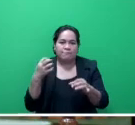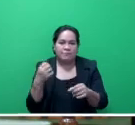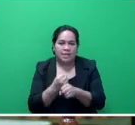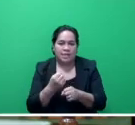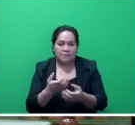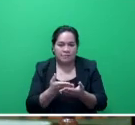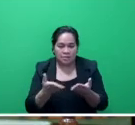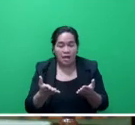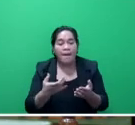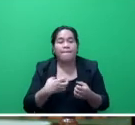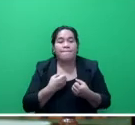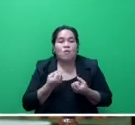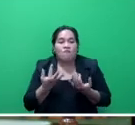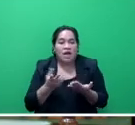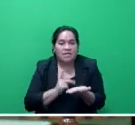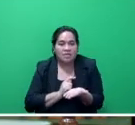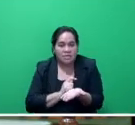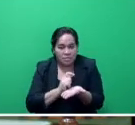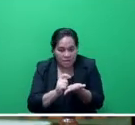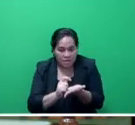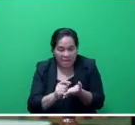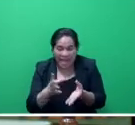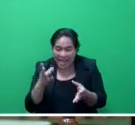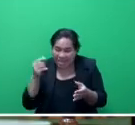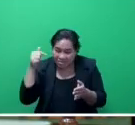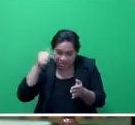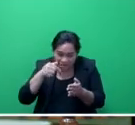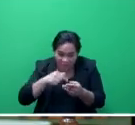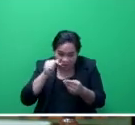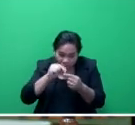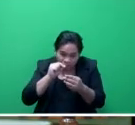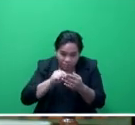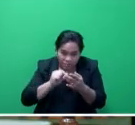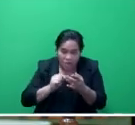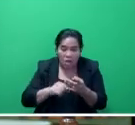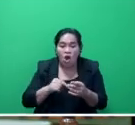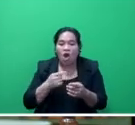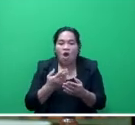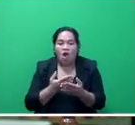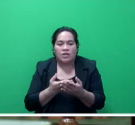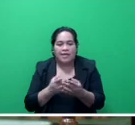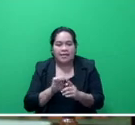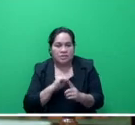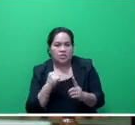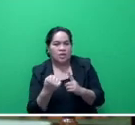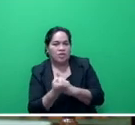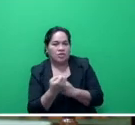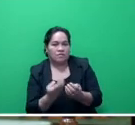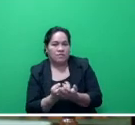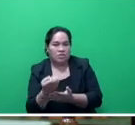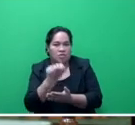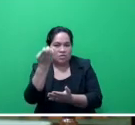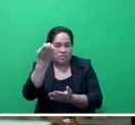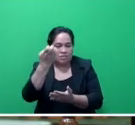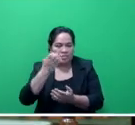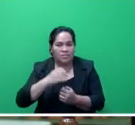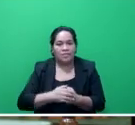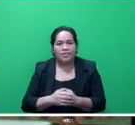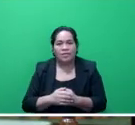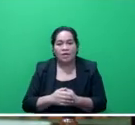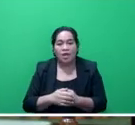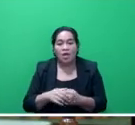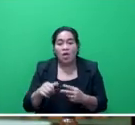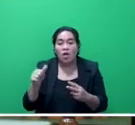more transparency by providing a detailed update on the state of the economy moving into a campaign period. Furthermore, the bill